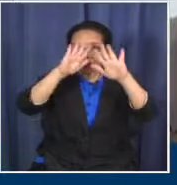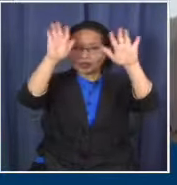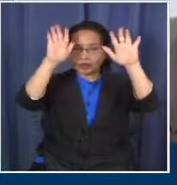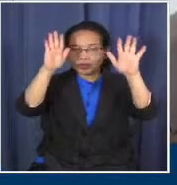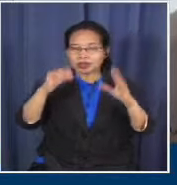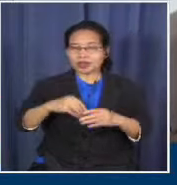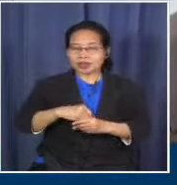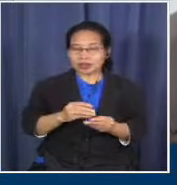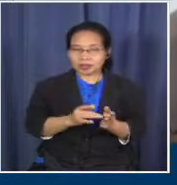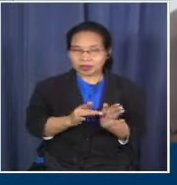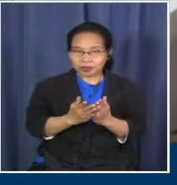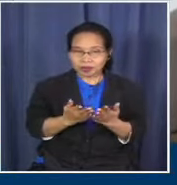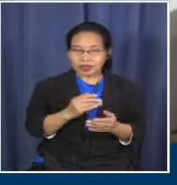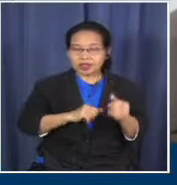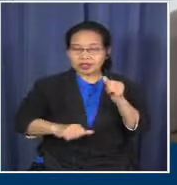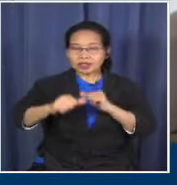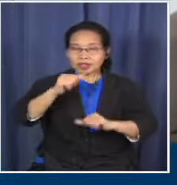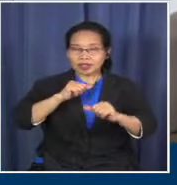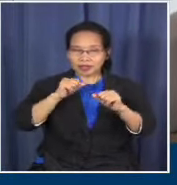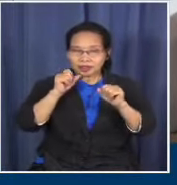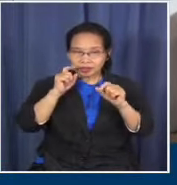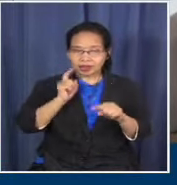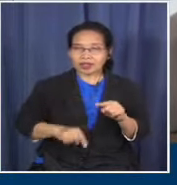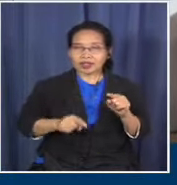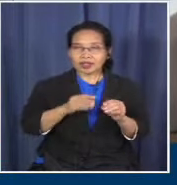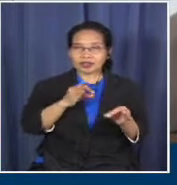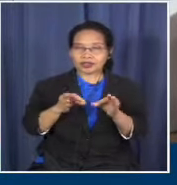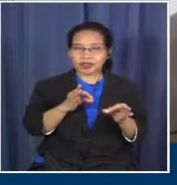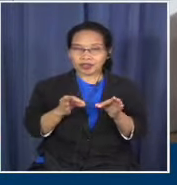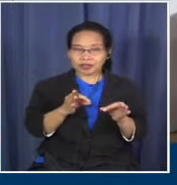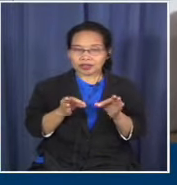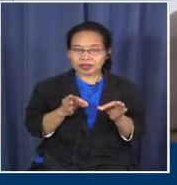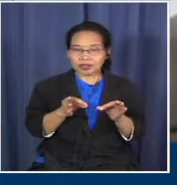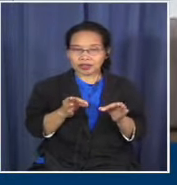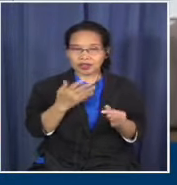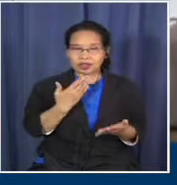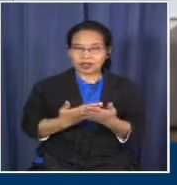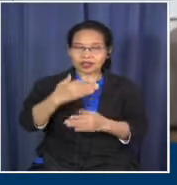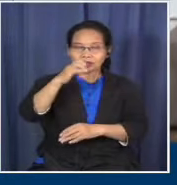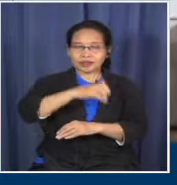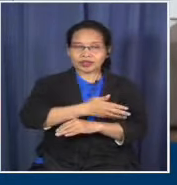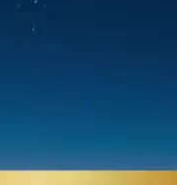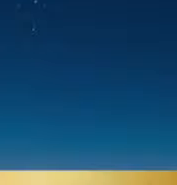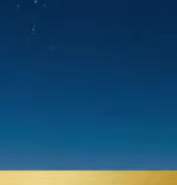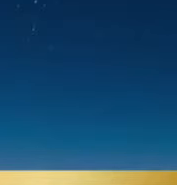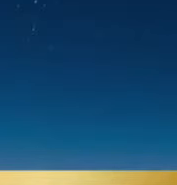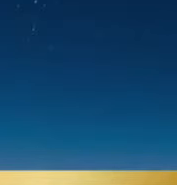not true. There are marvels in the Bible that science cannot explain.